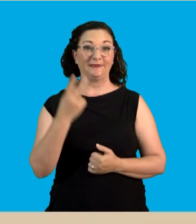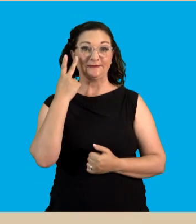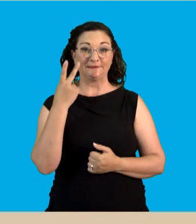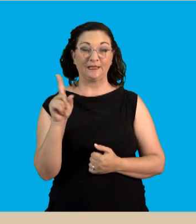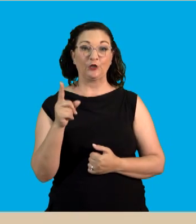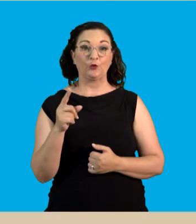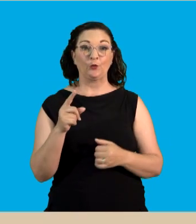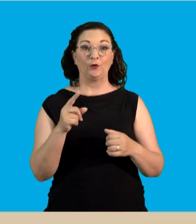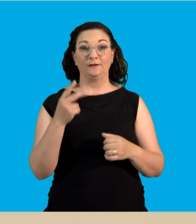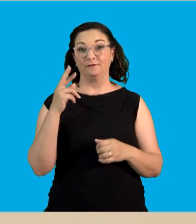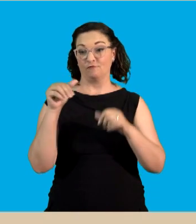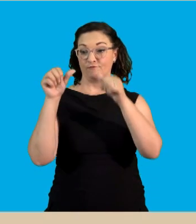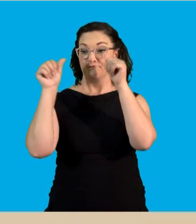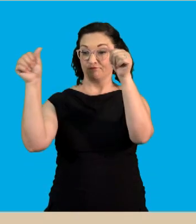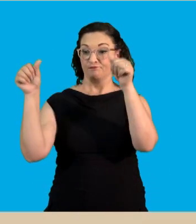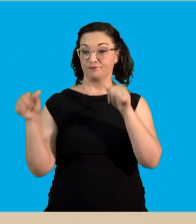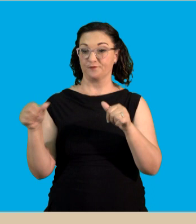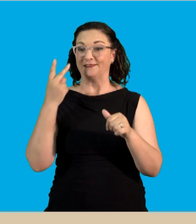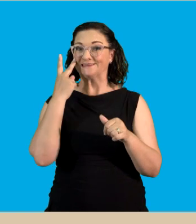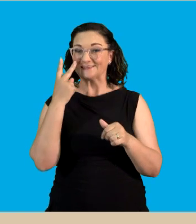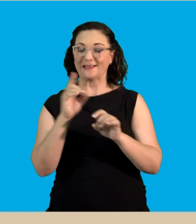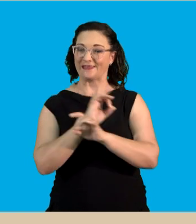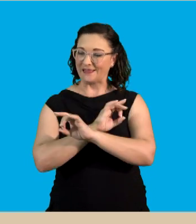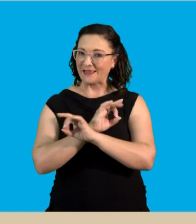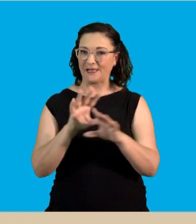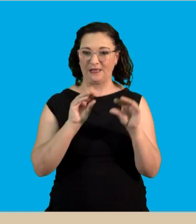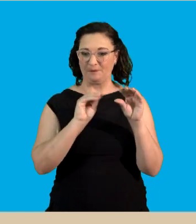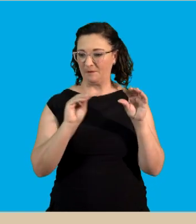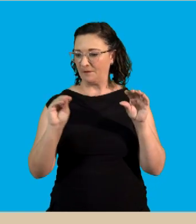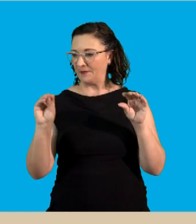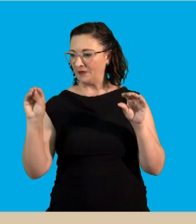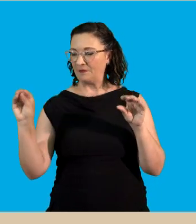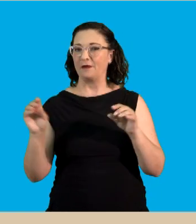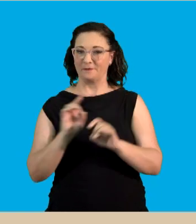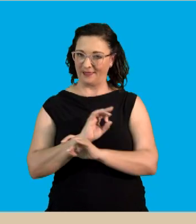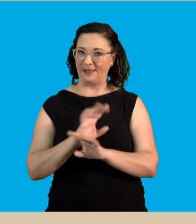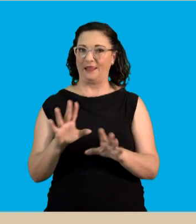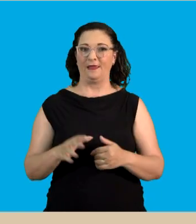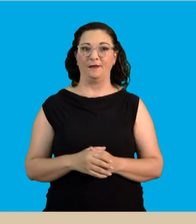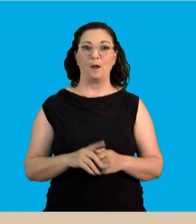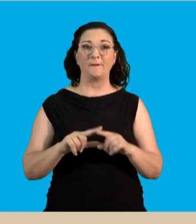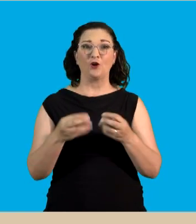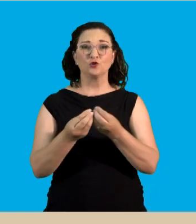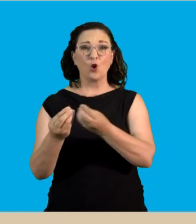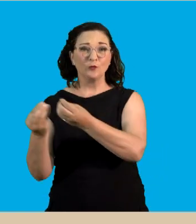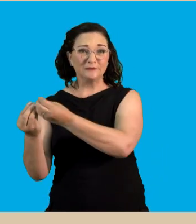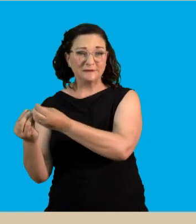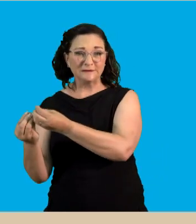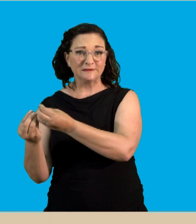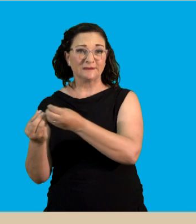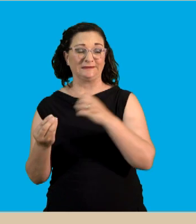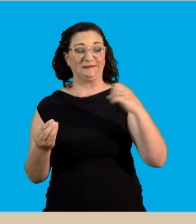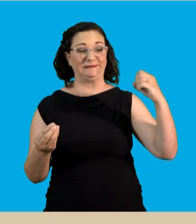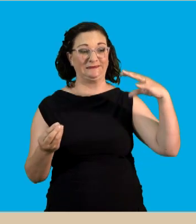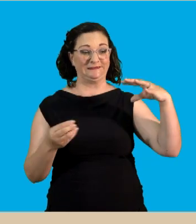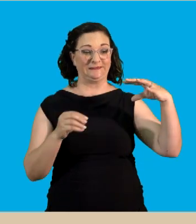look at the picture on my right-hand side, shows clearly what the solar system looks like. Now, the objects that are around